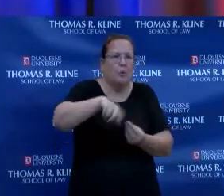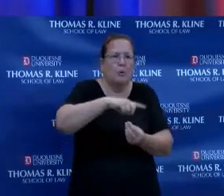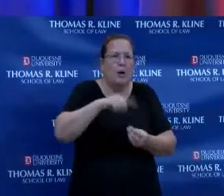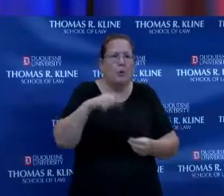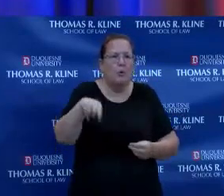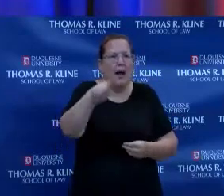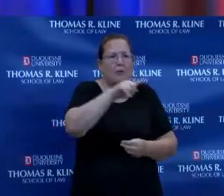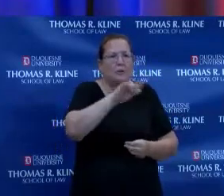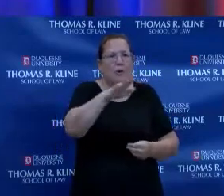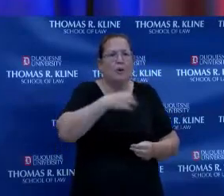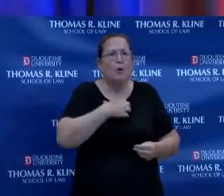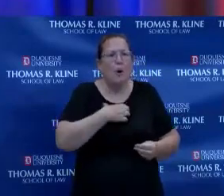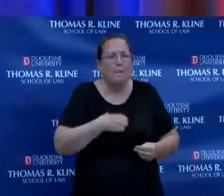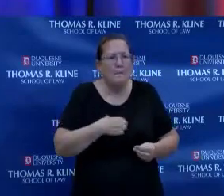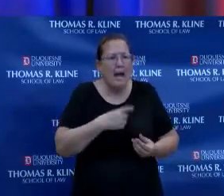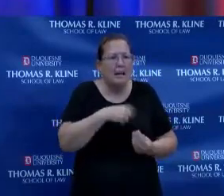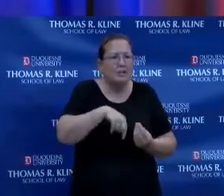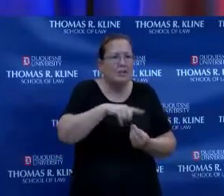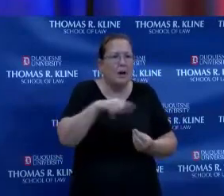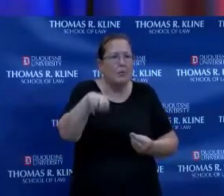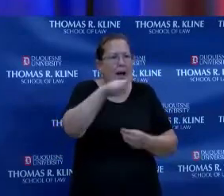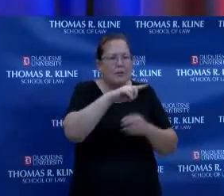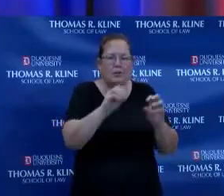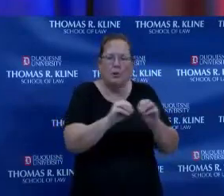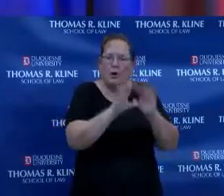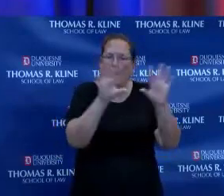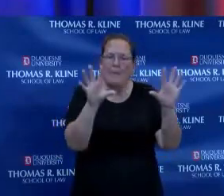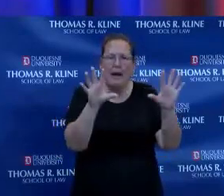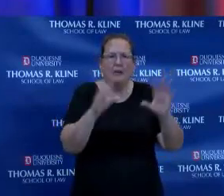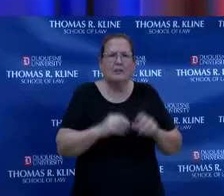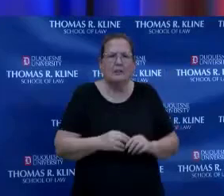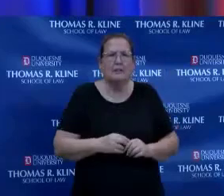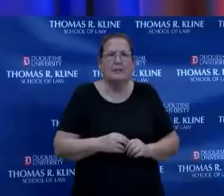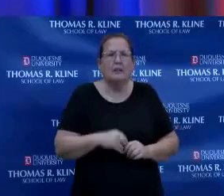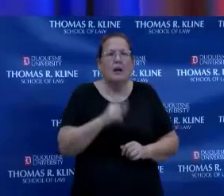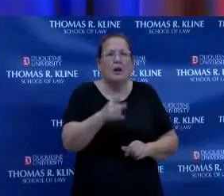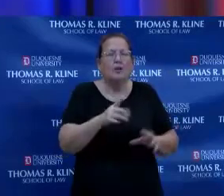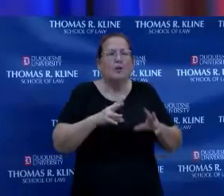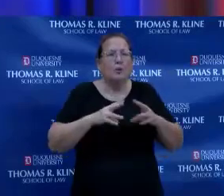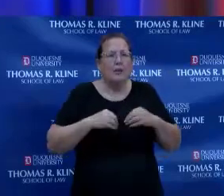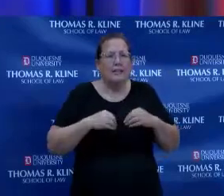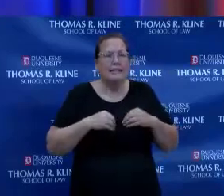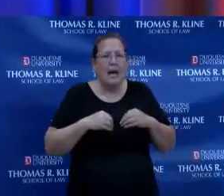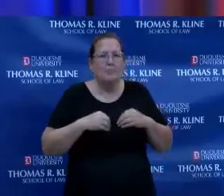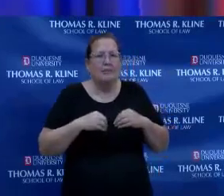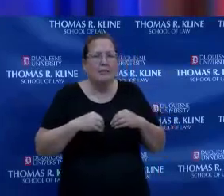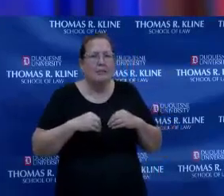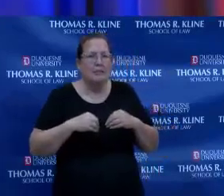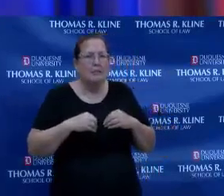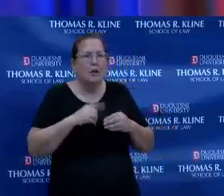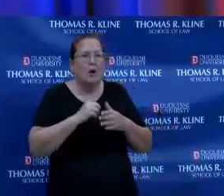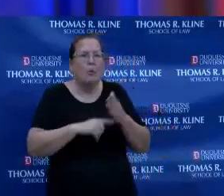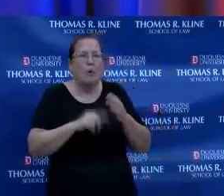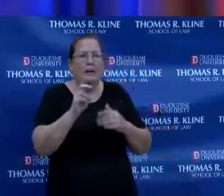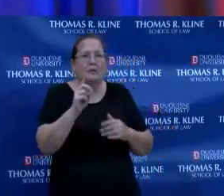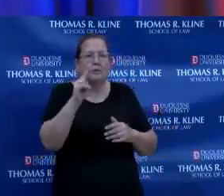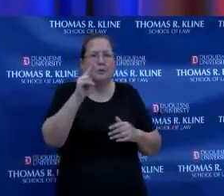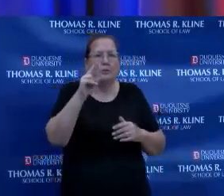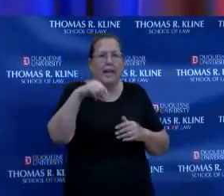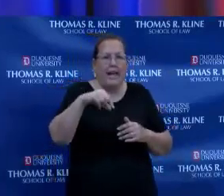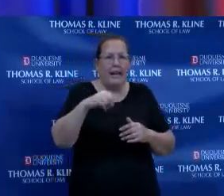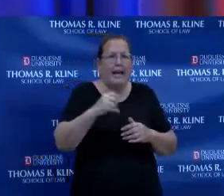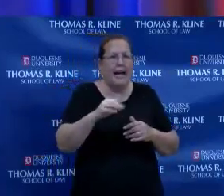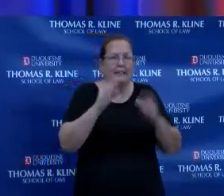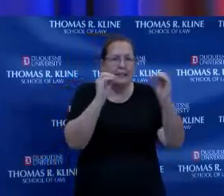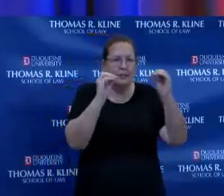for knowledge and truth are apparent. You embody the spirit and mission of Duquesne, and I know that you will carry